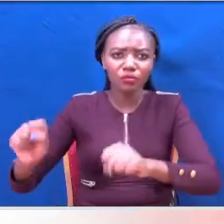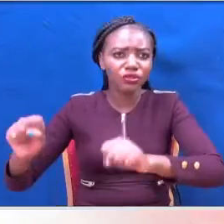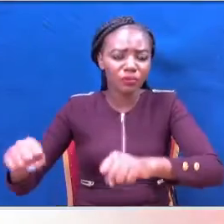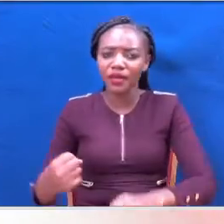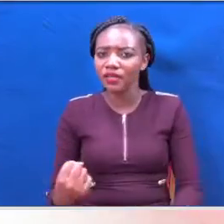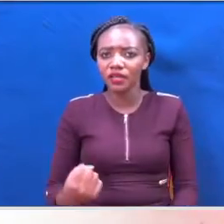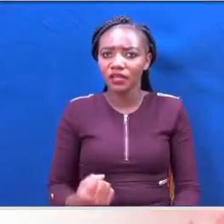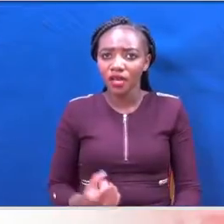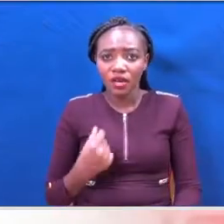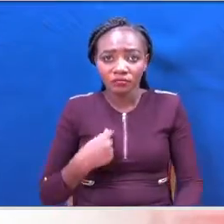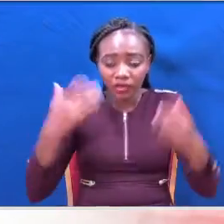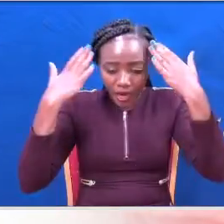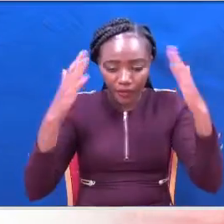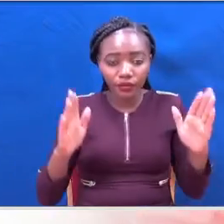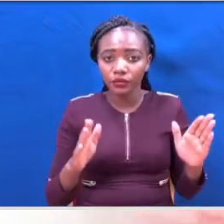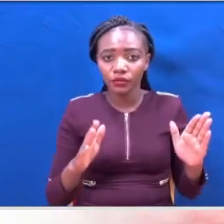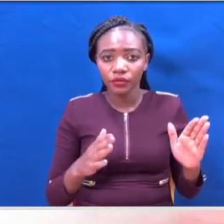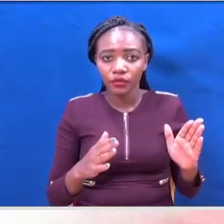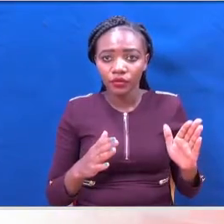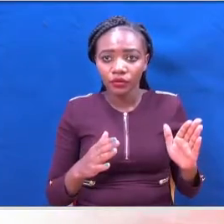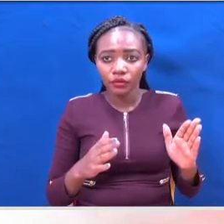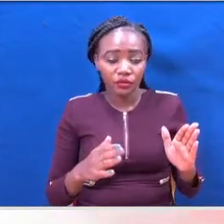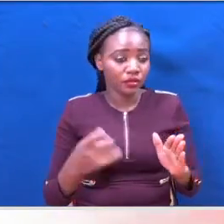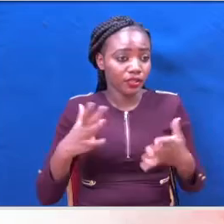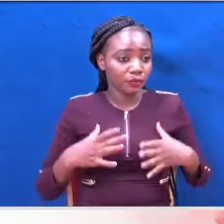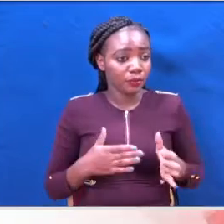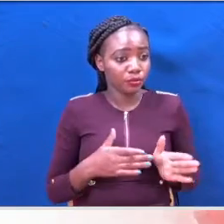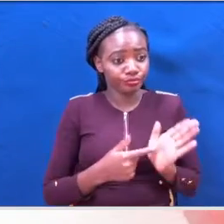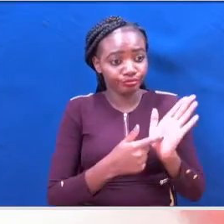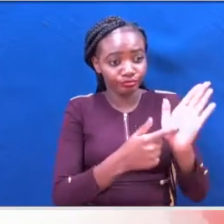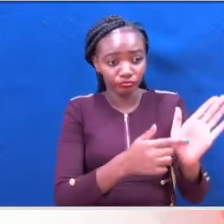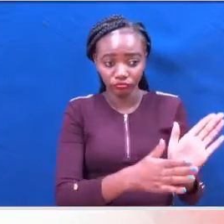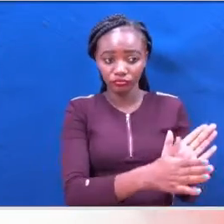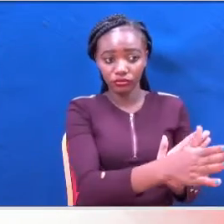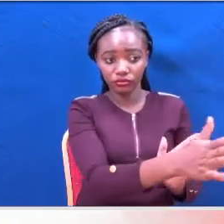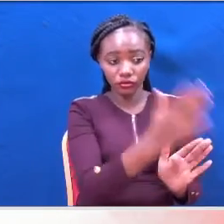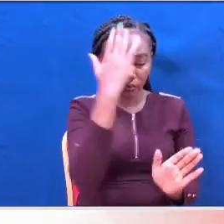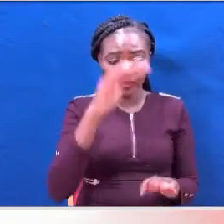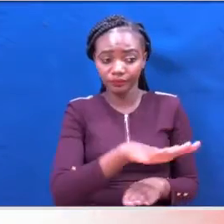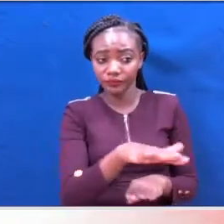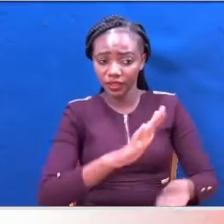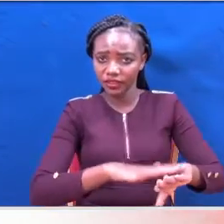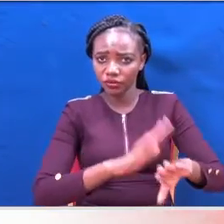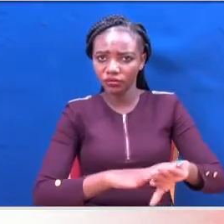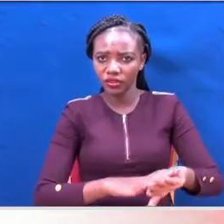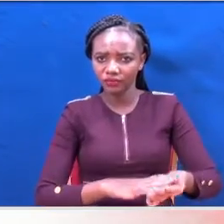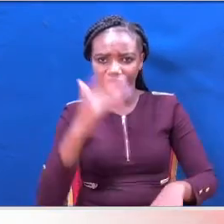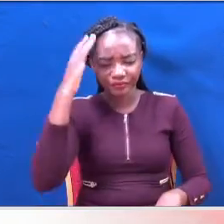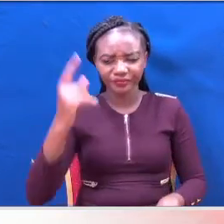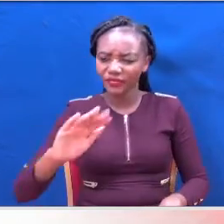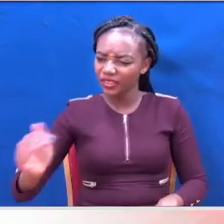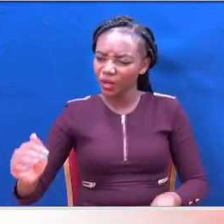mimi sikuwa najua nimeonyeshwa tu direction vile nakuja na ni vizuri by the way kiwanja ni very good. Sababu pale town